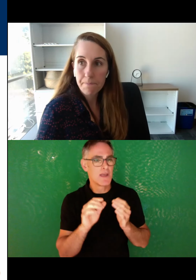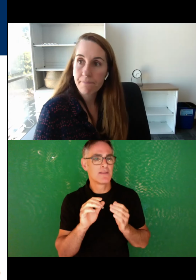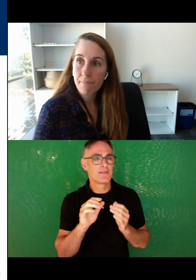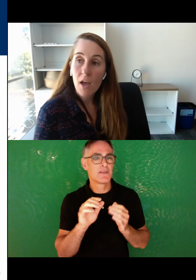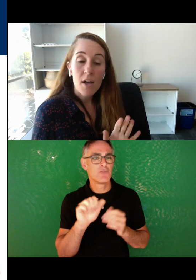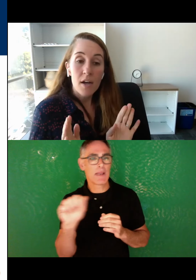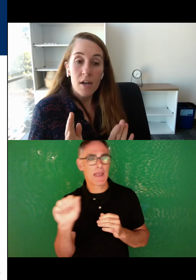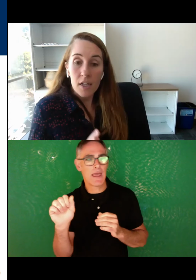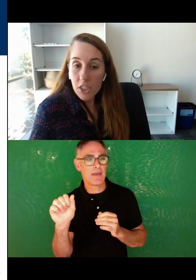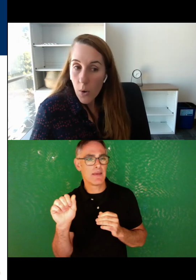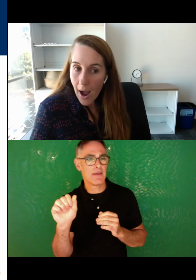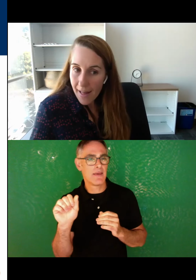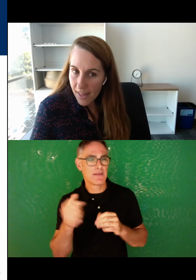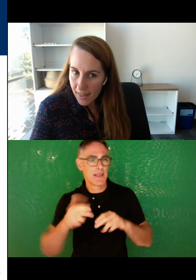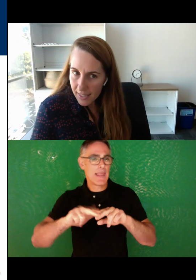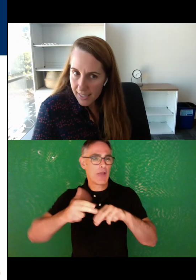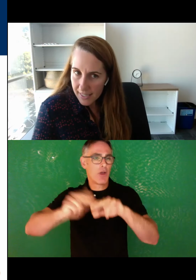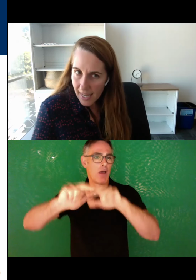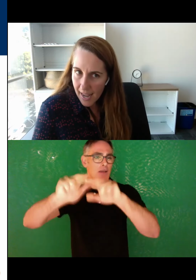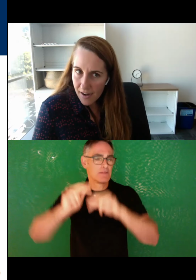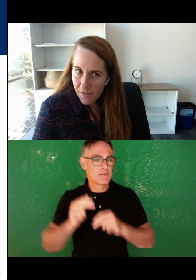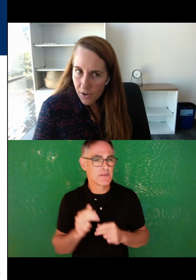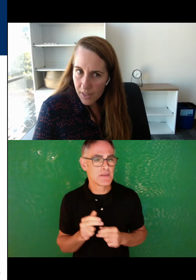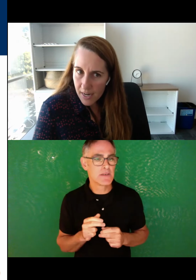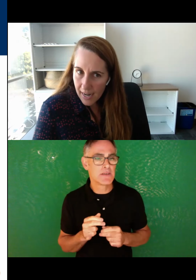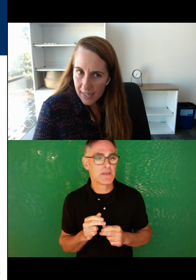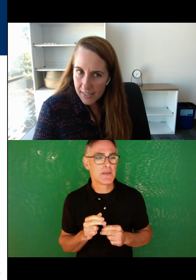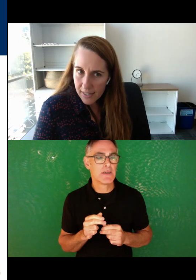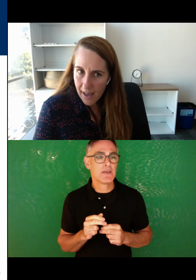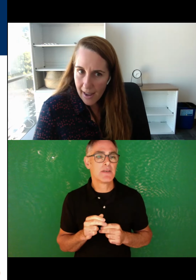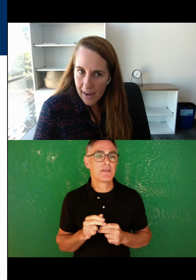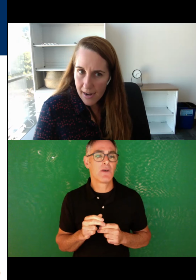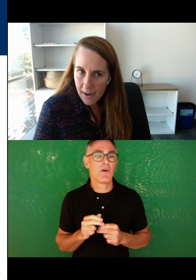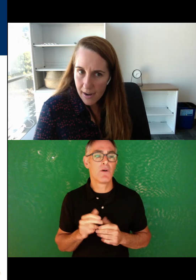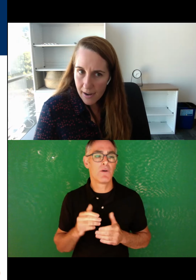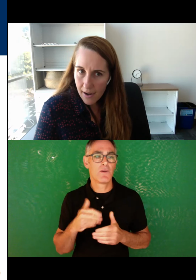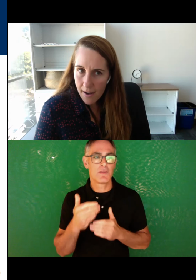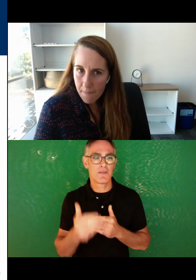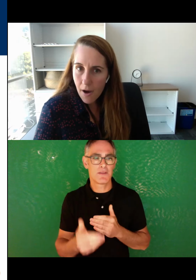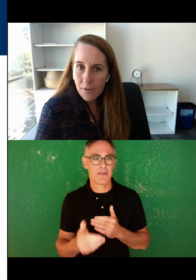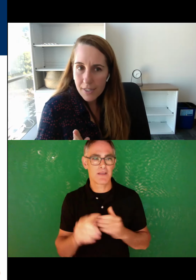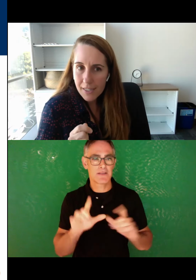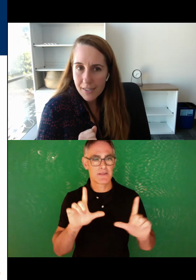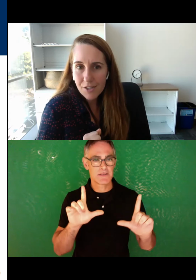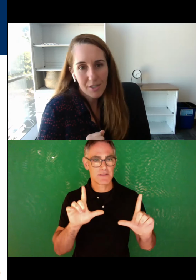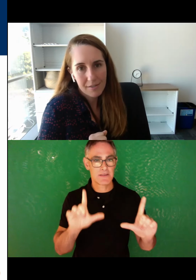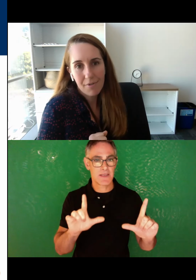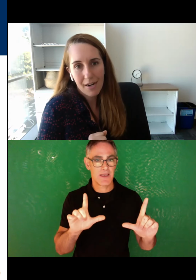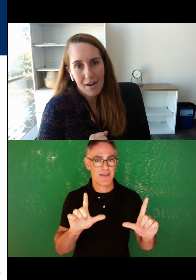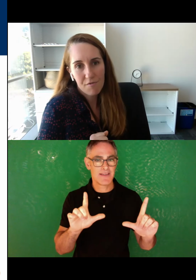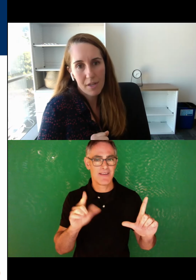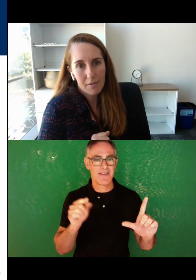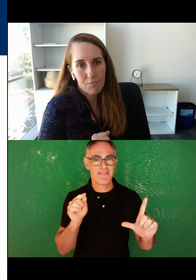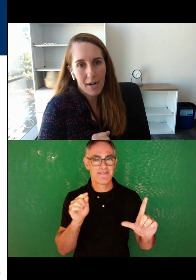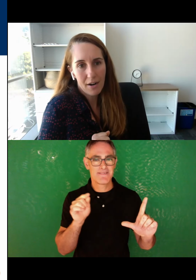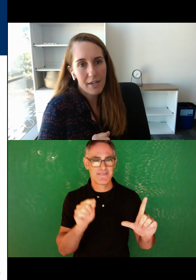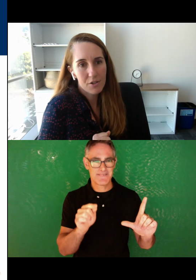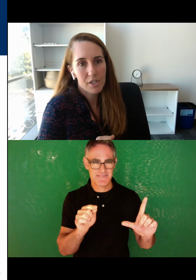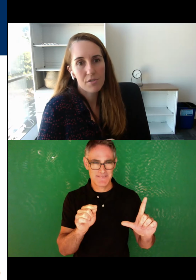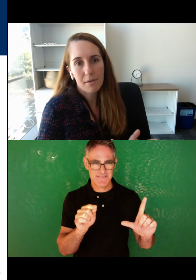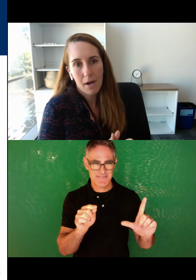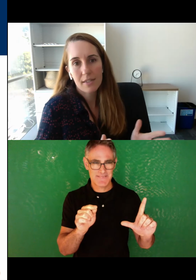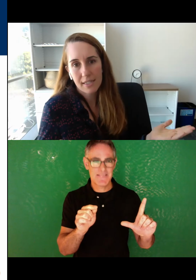survey. So I think this is it. If you go to the next slide, this is just kind of what